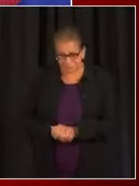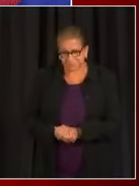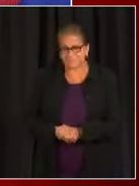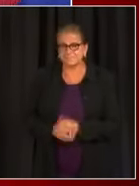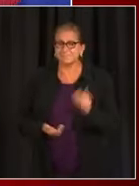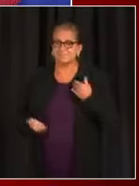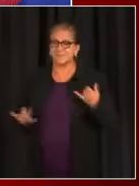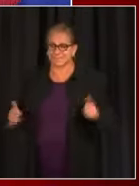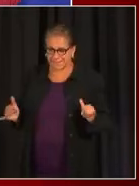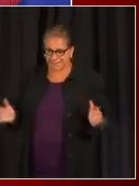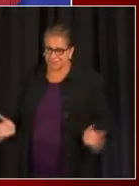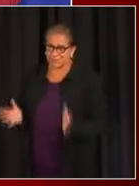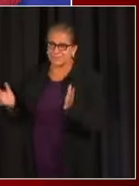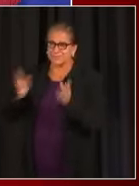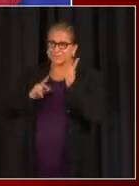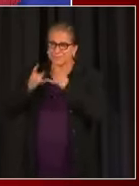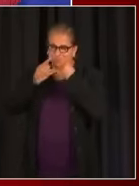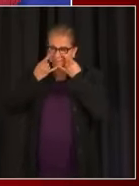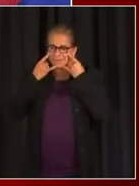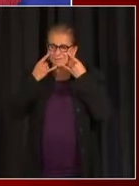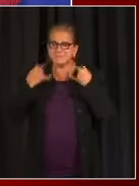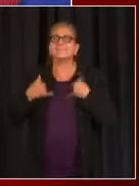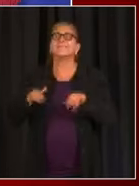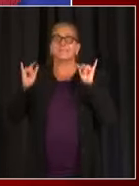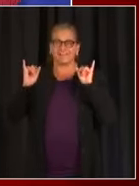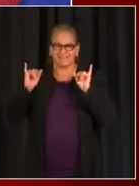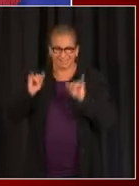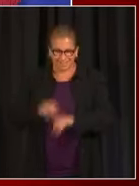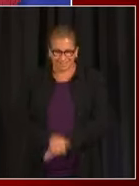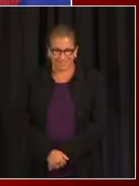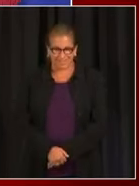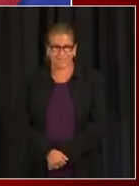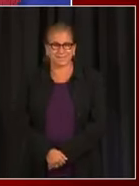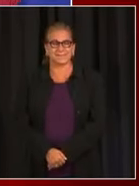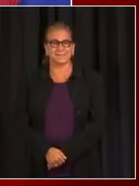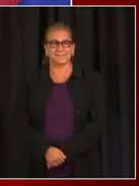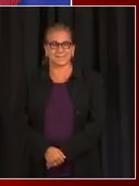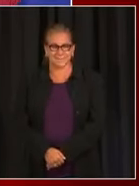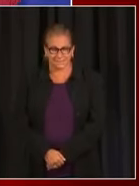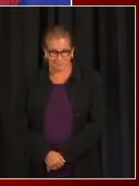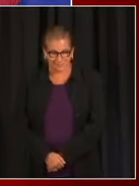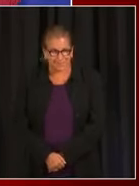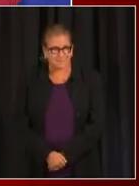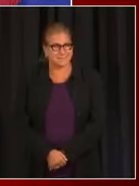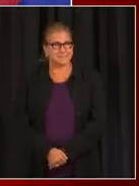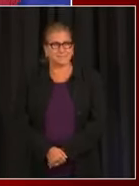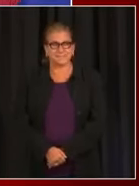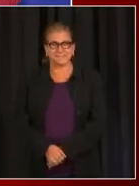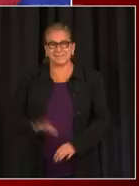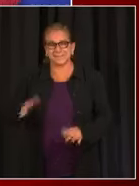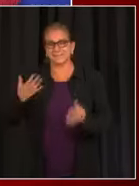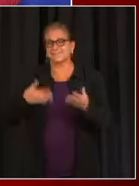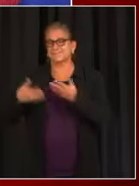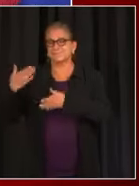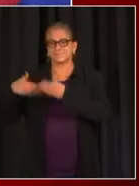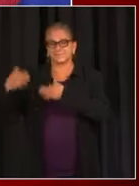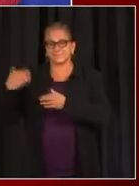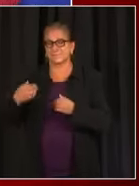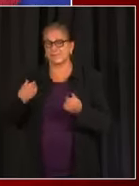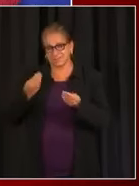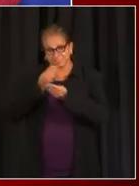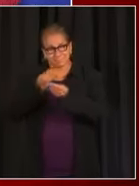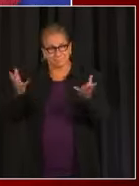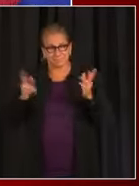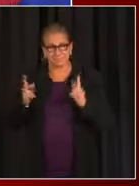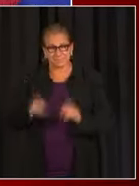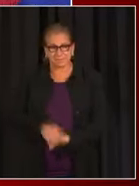people to mask, to come to work. Let me rewind. Yes, we continue to tell people to